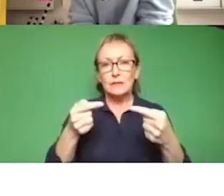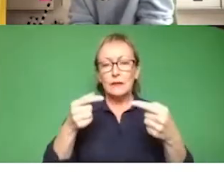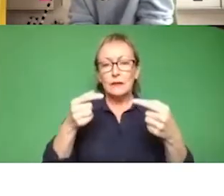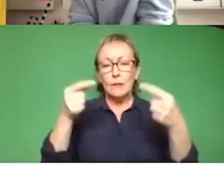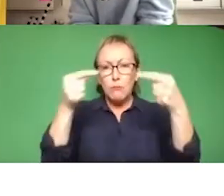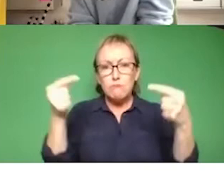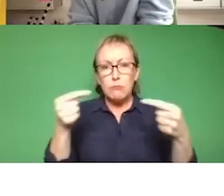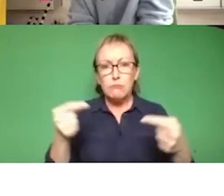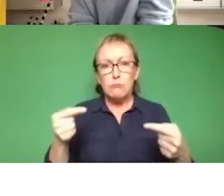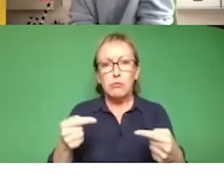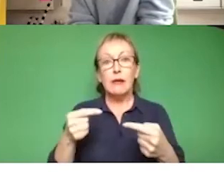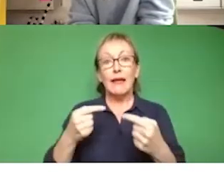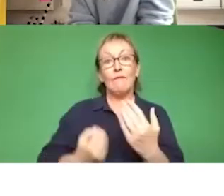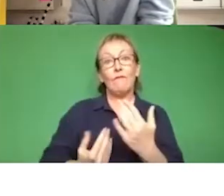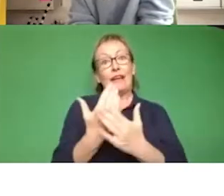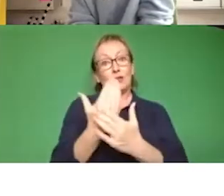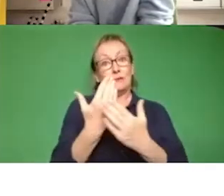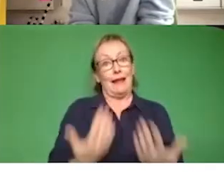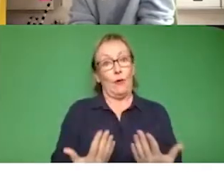facing fashion right now.